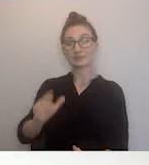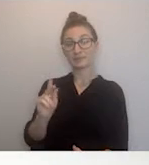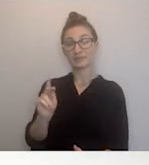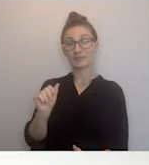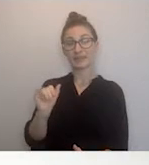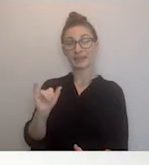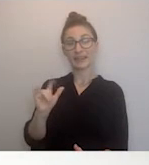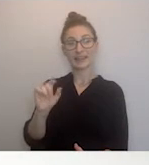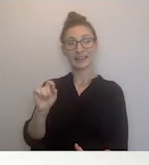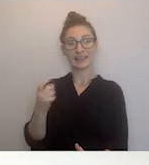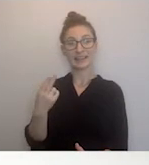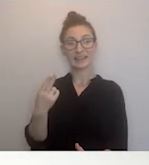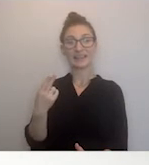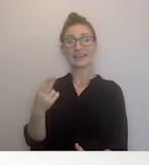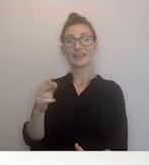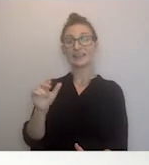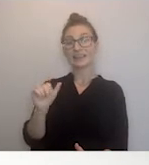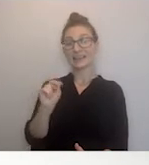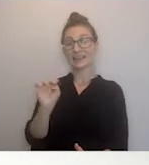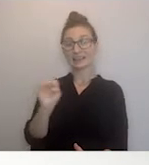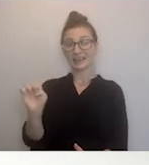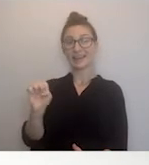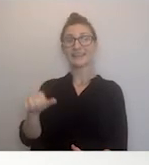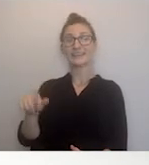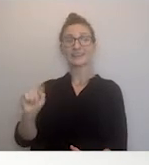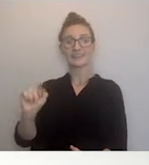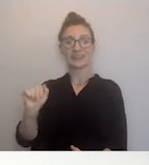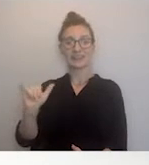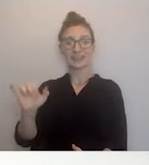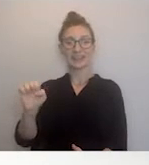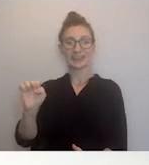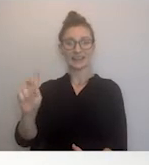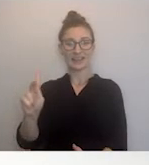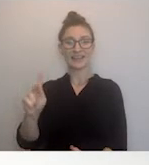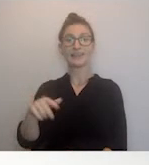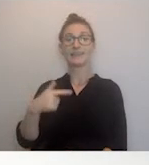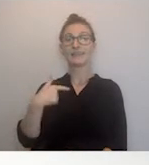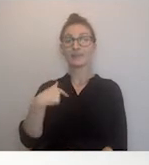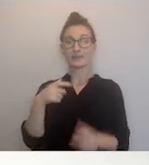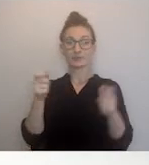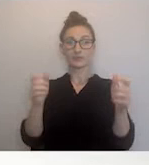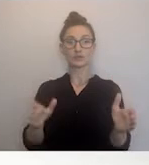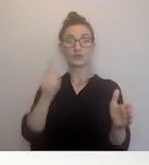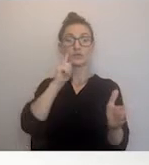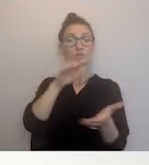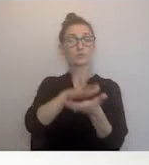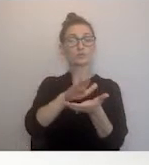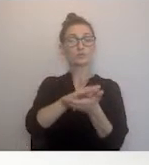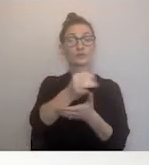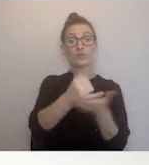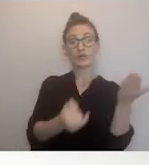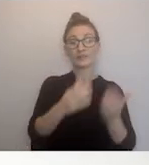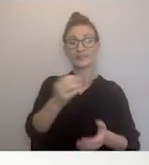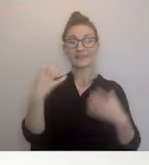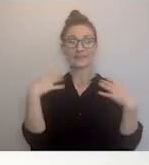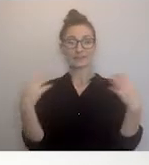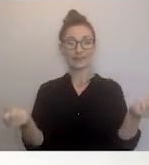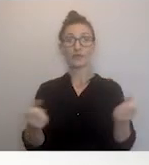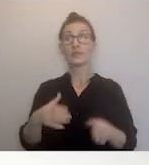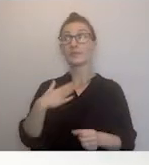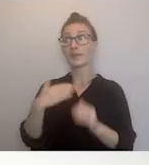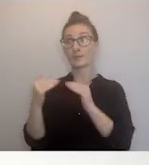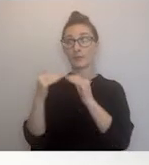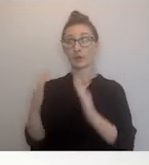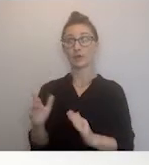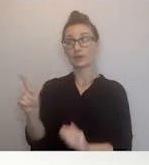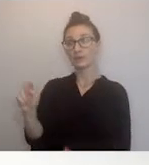accessibility. I am Kaylee Antayak. I'm the director of the School of Arts and Health for Central Florida Community Arts. And then my partner who cannot be here